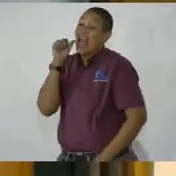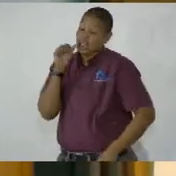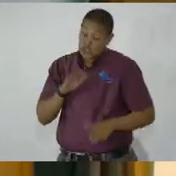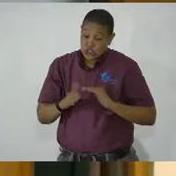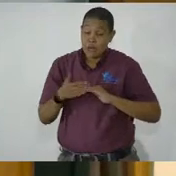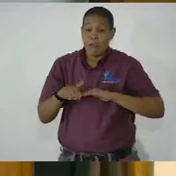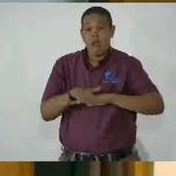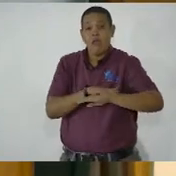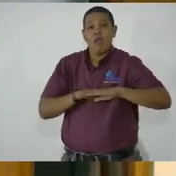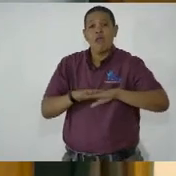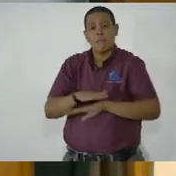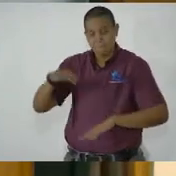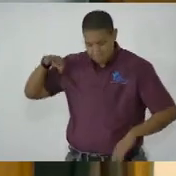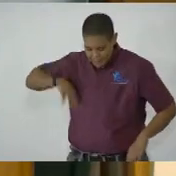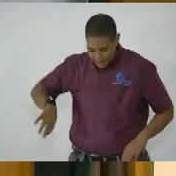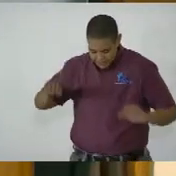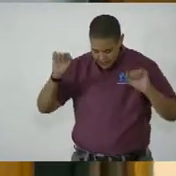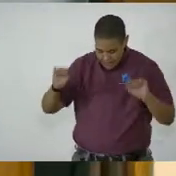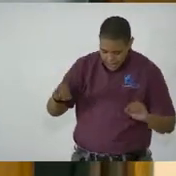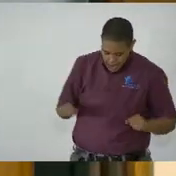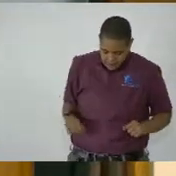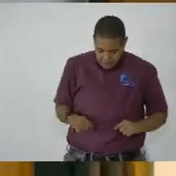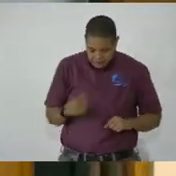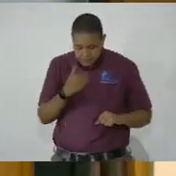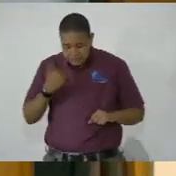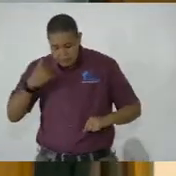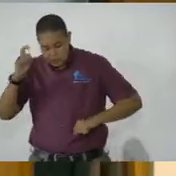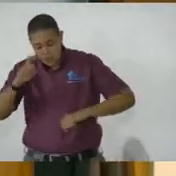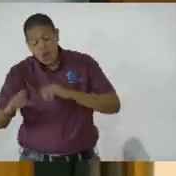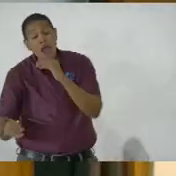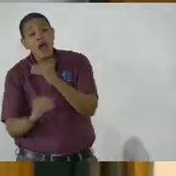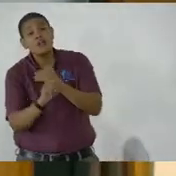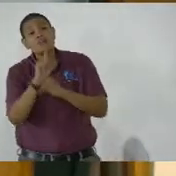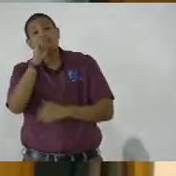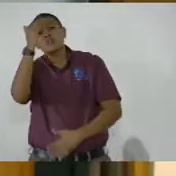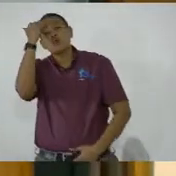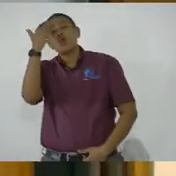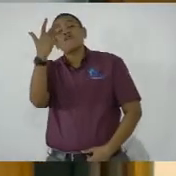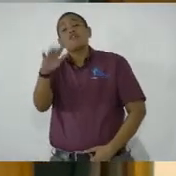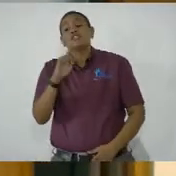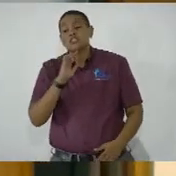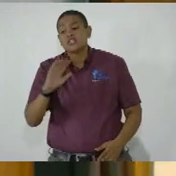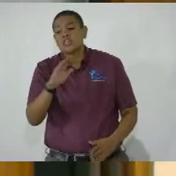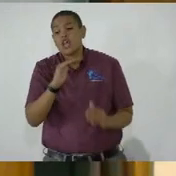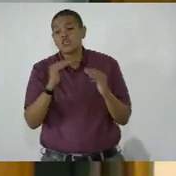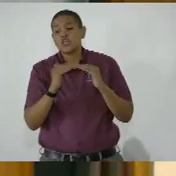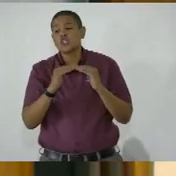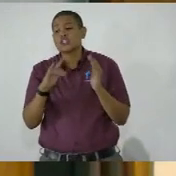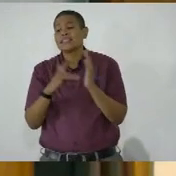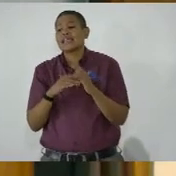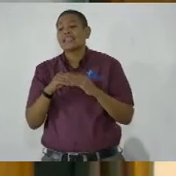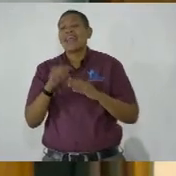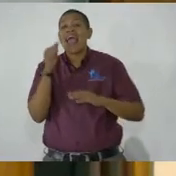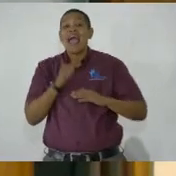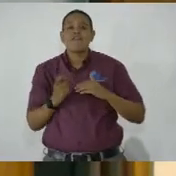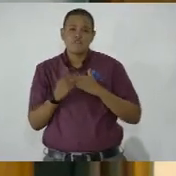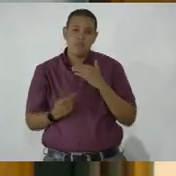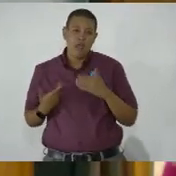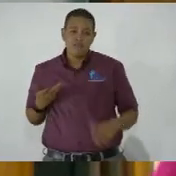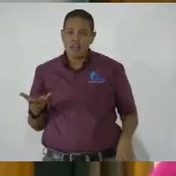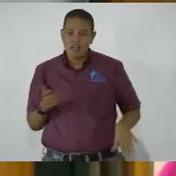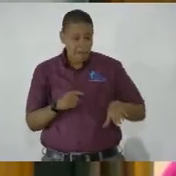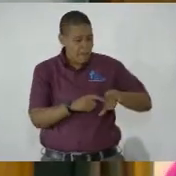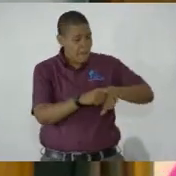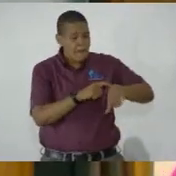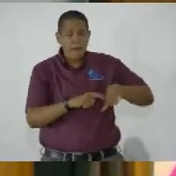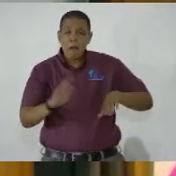cranny of our island. Members should also be aware that there are justice centres in each parish. In